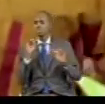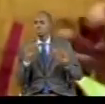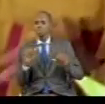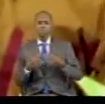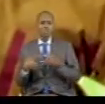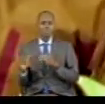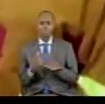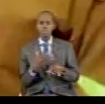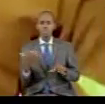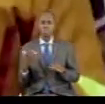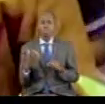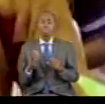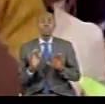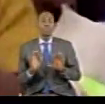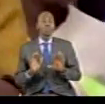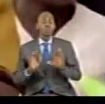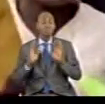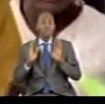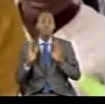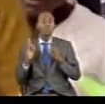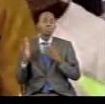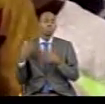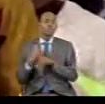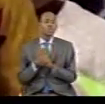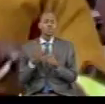Fear causes running away from your blessing.